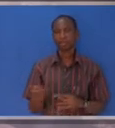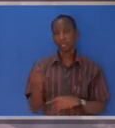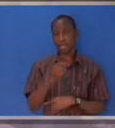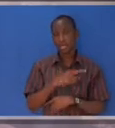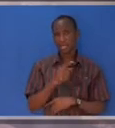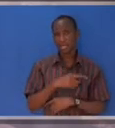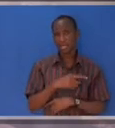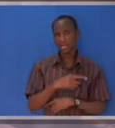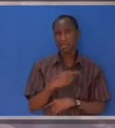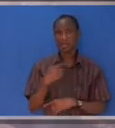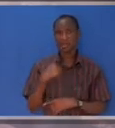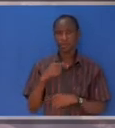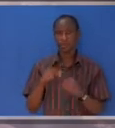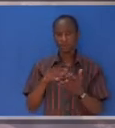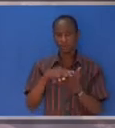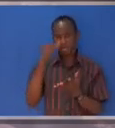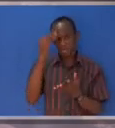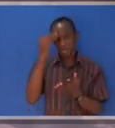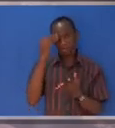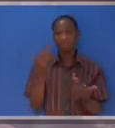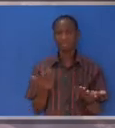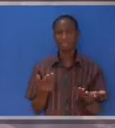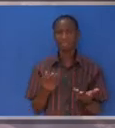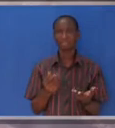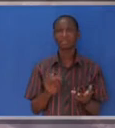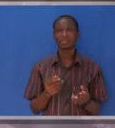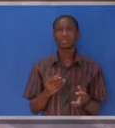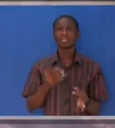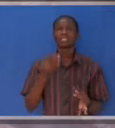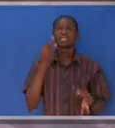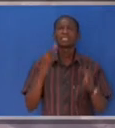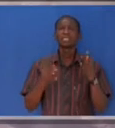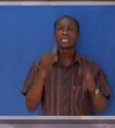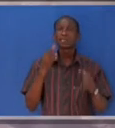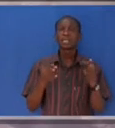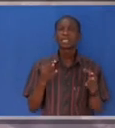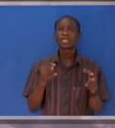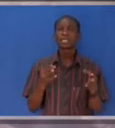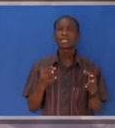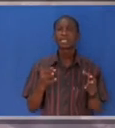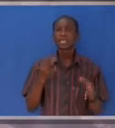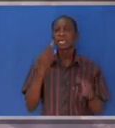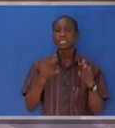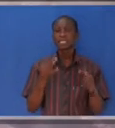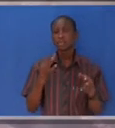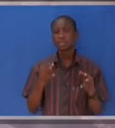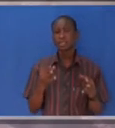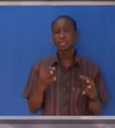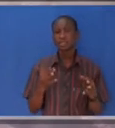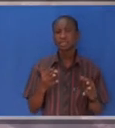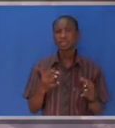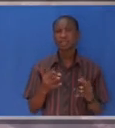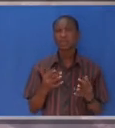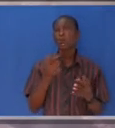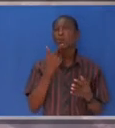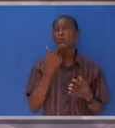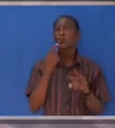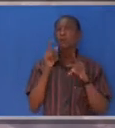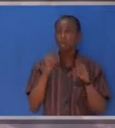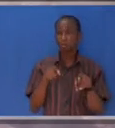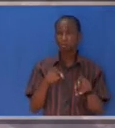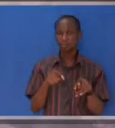he. Se ate muda no kwa ano. Utumfu nyankupon e jano. Onua no bebebe bu wiase